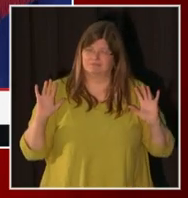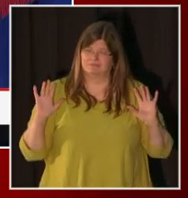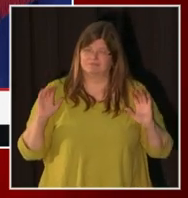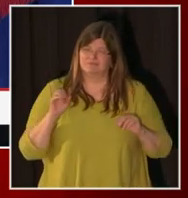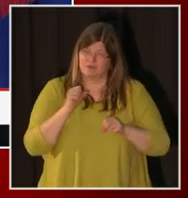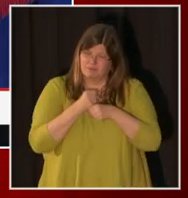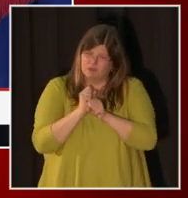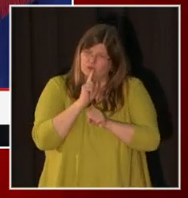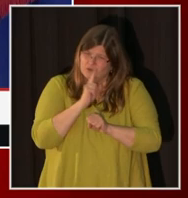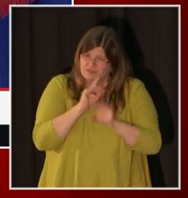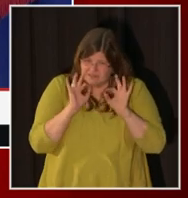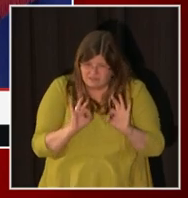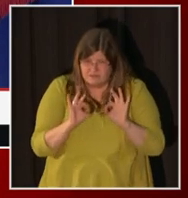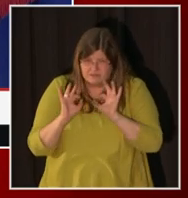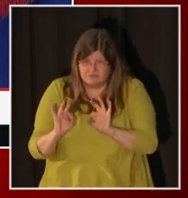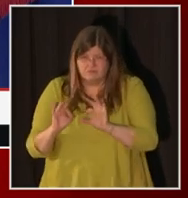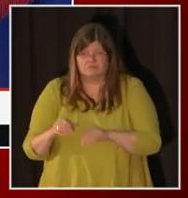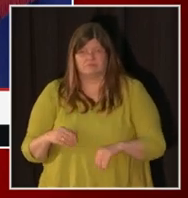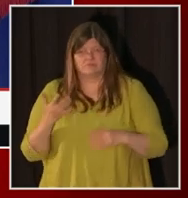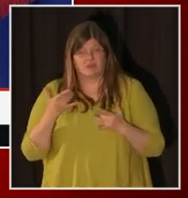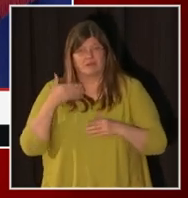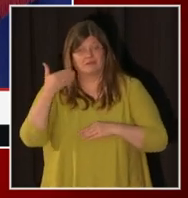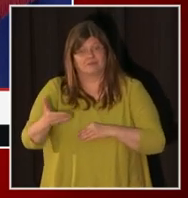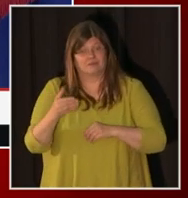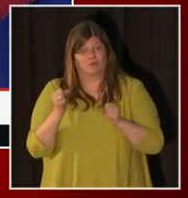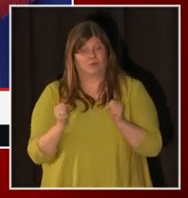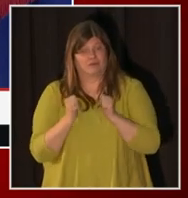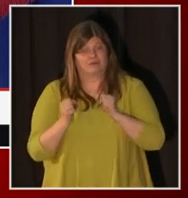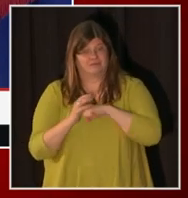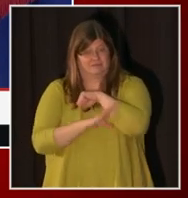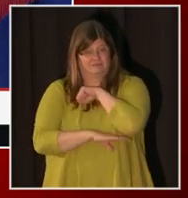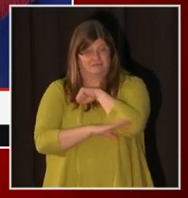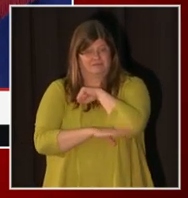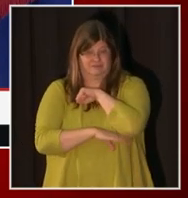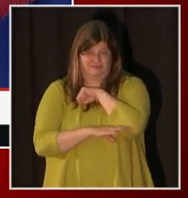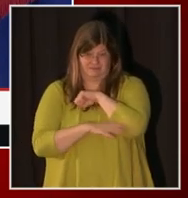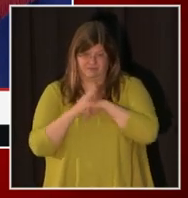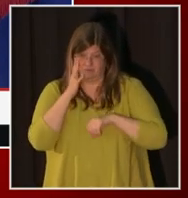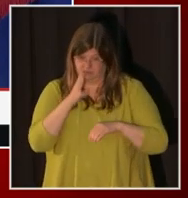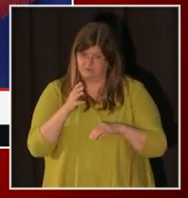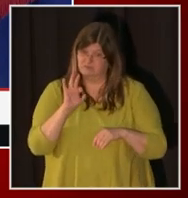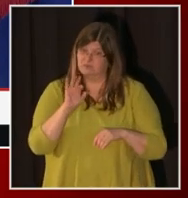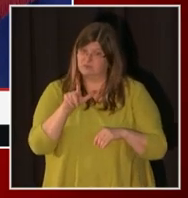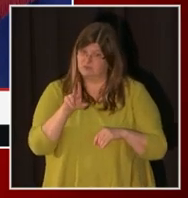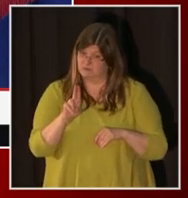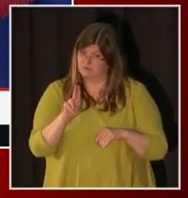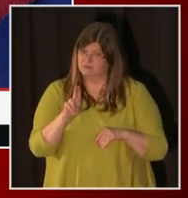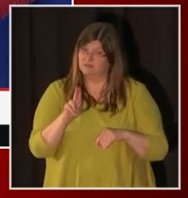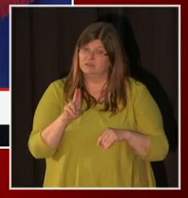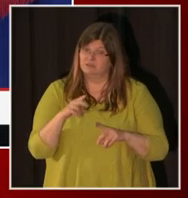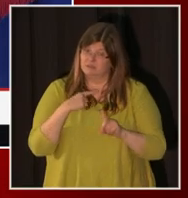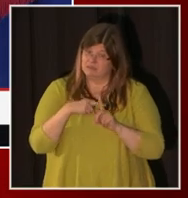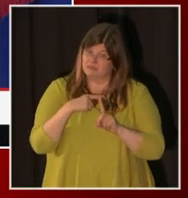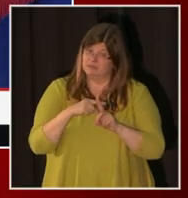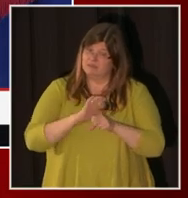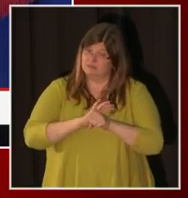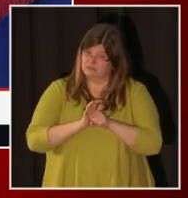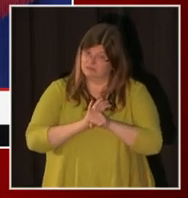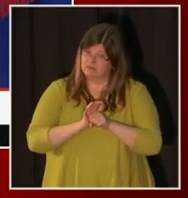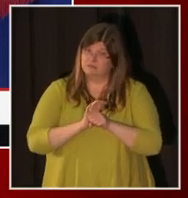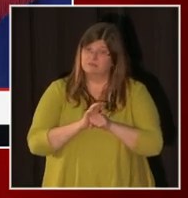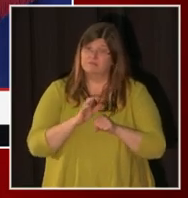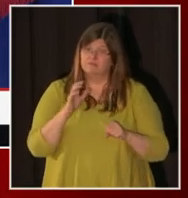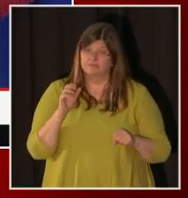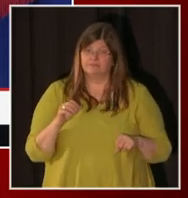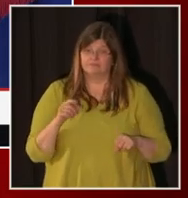possibly corona. I think that we can learn some things from turning on our economy in a